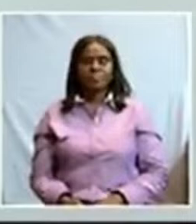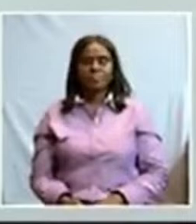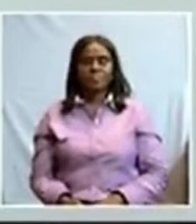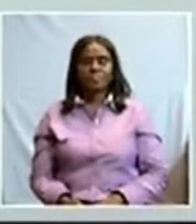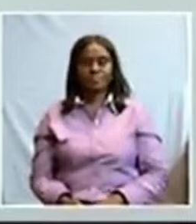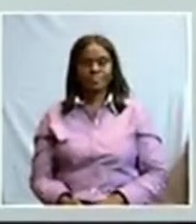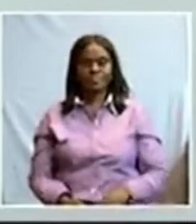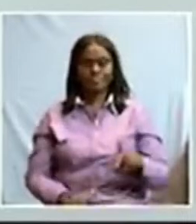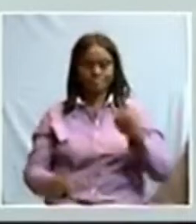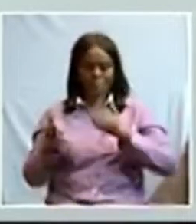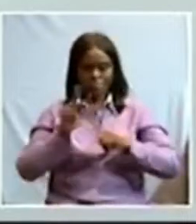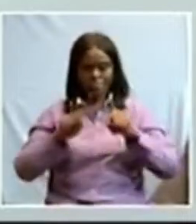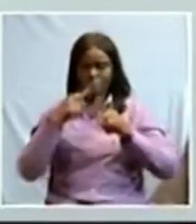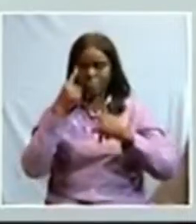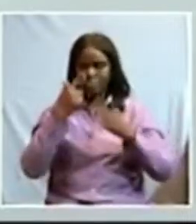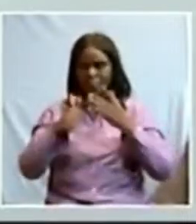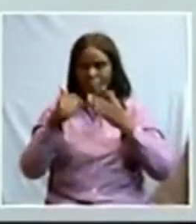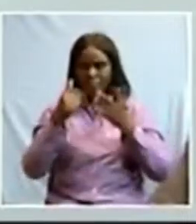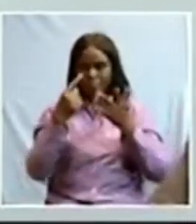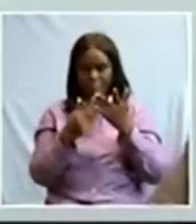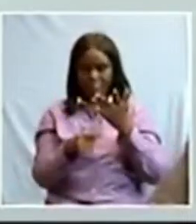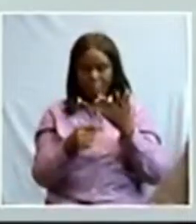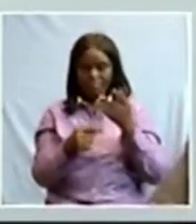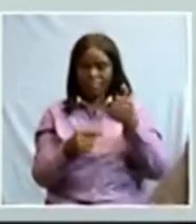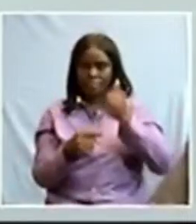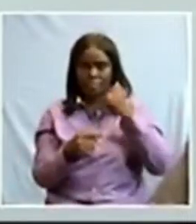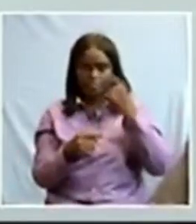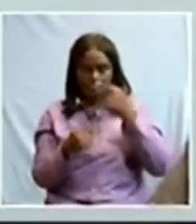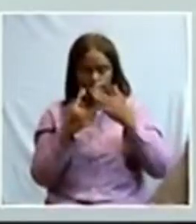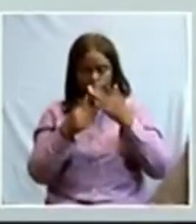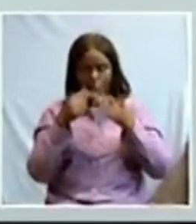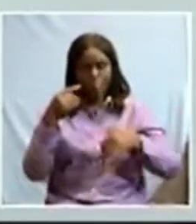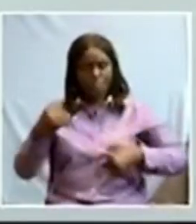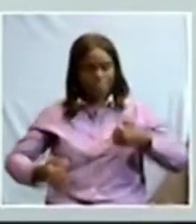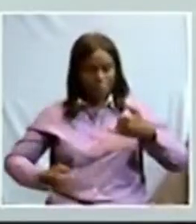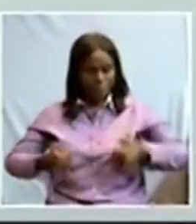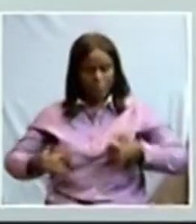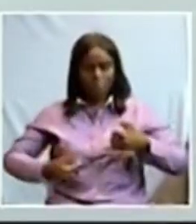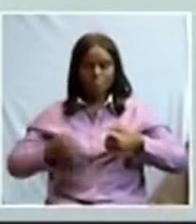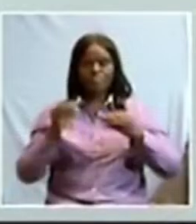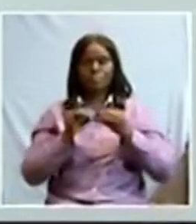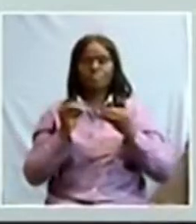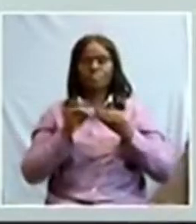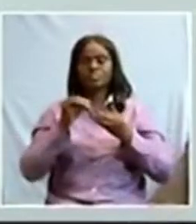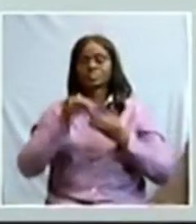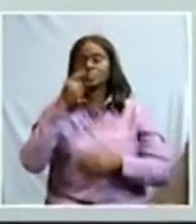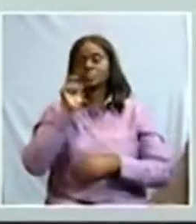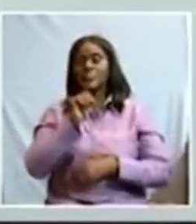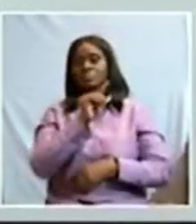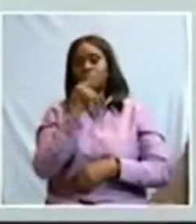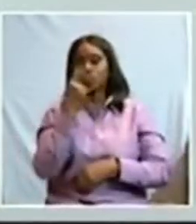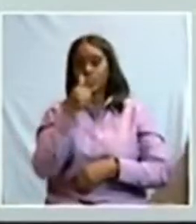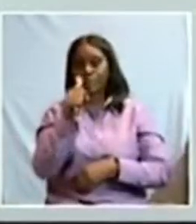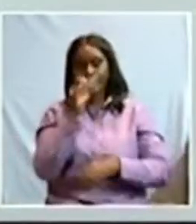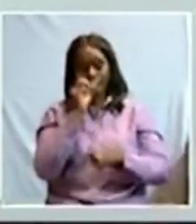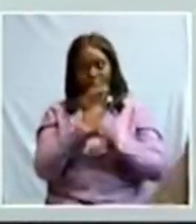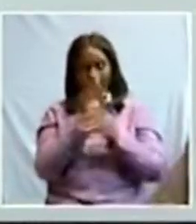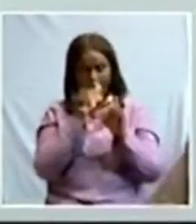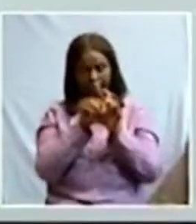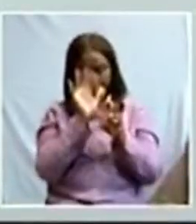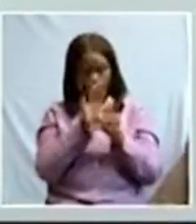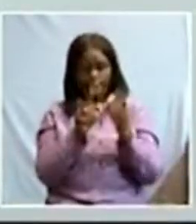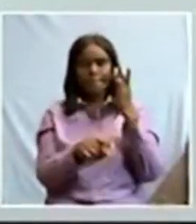The people who are the ones who should enjoy. Those who are already in